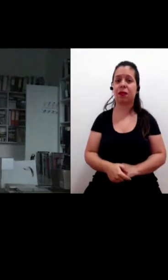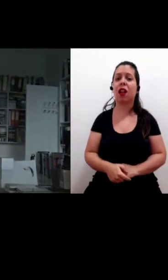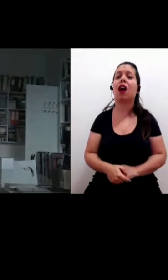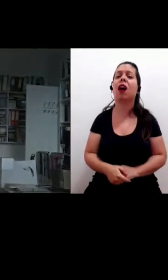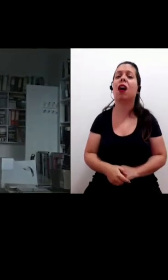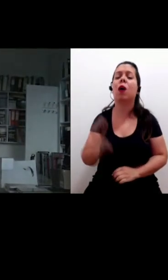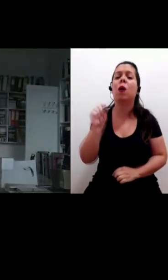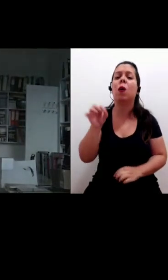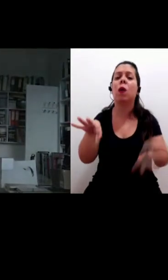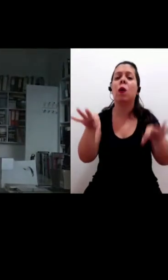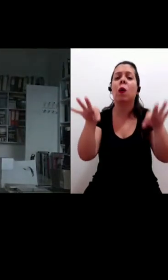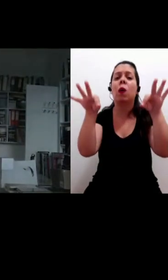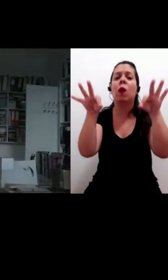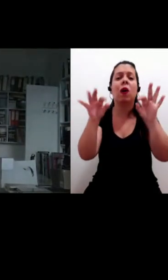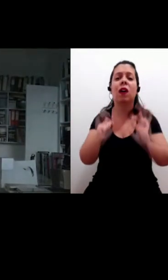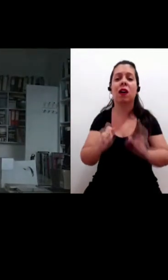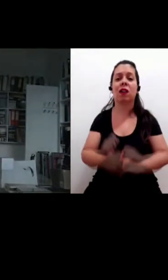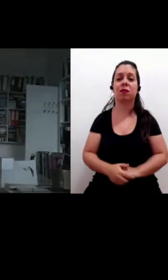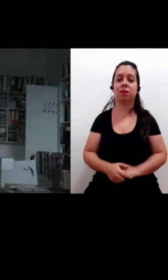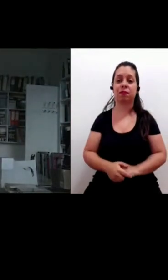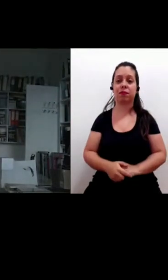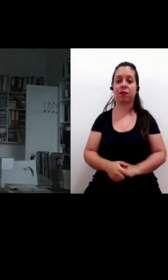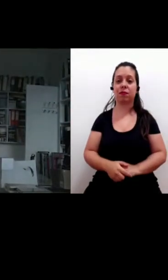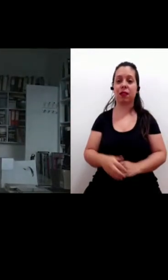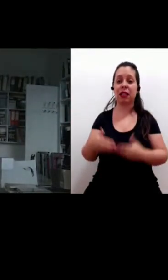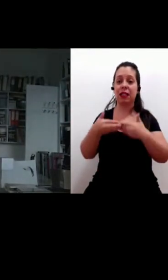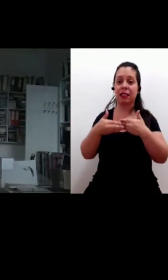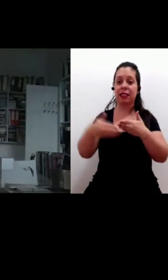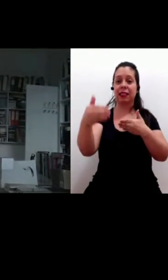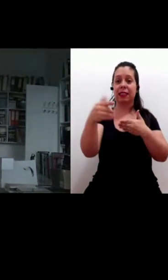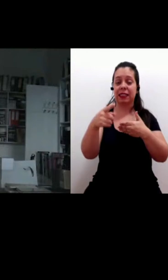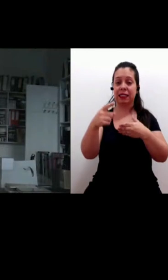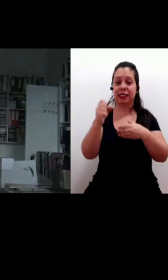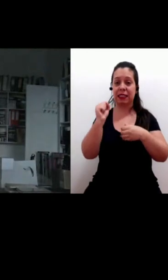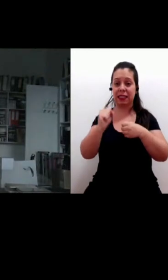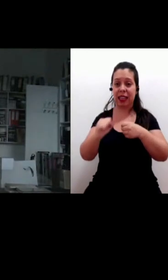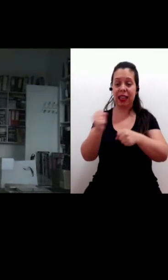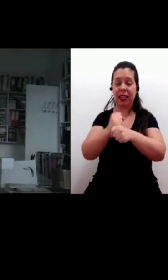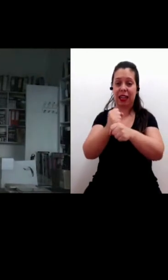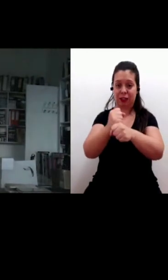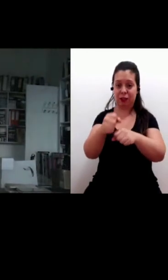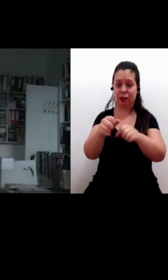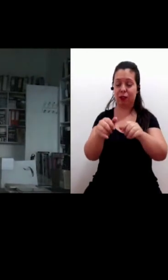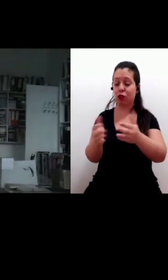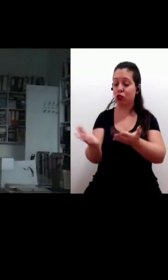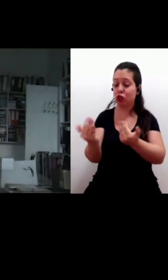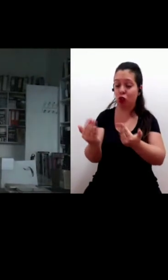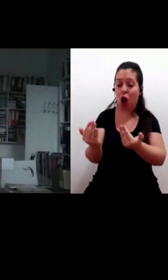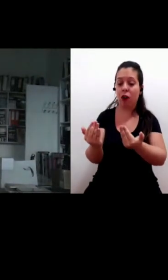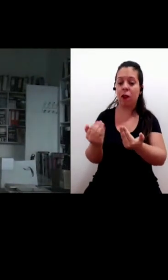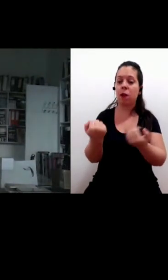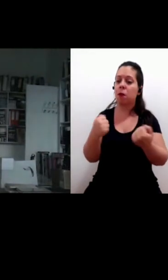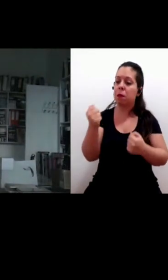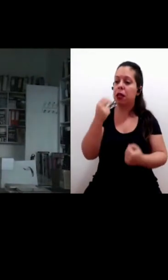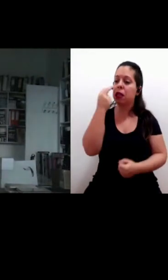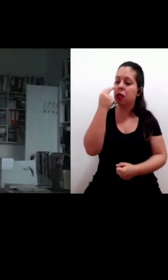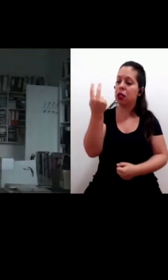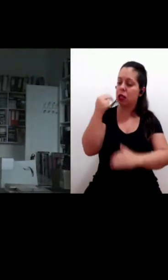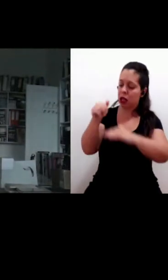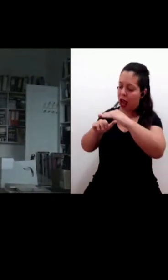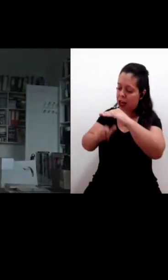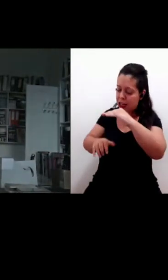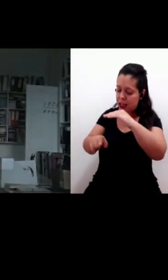In 100 years' time, you know, the young people, 100 years' time, they will rely on the archives to know what mattered. And so